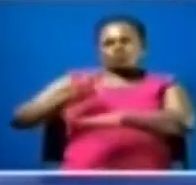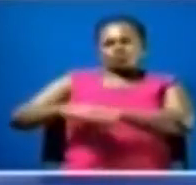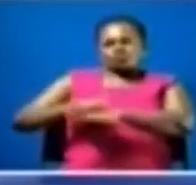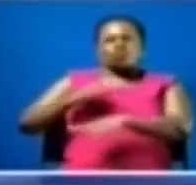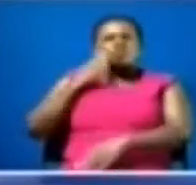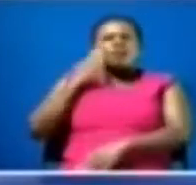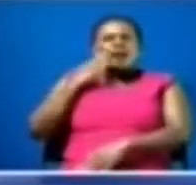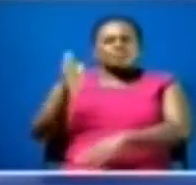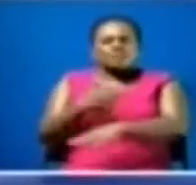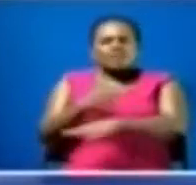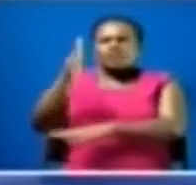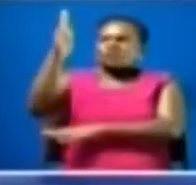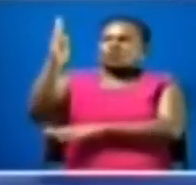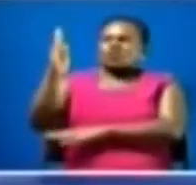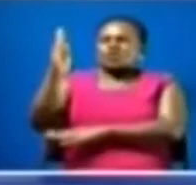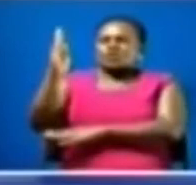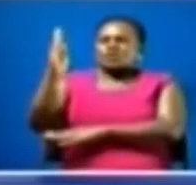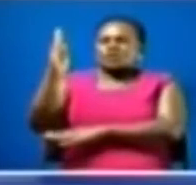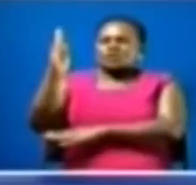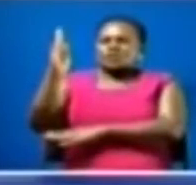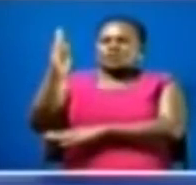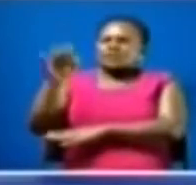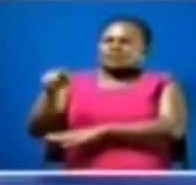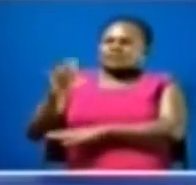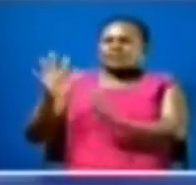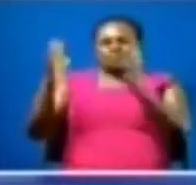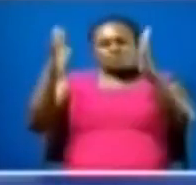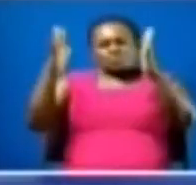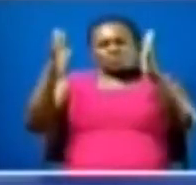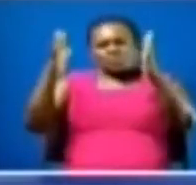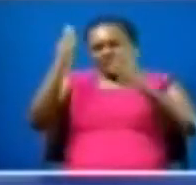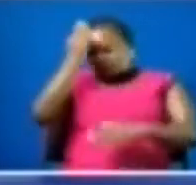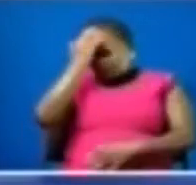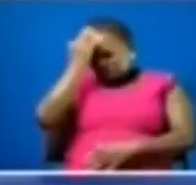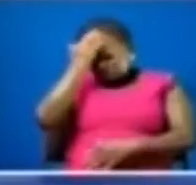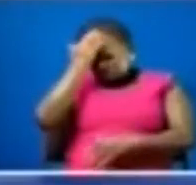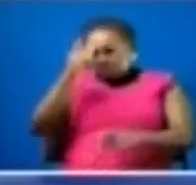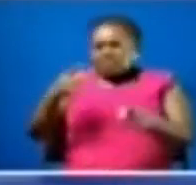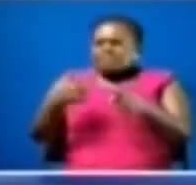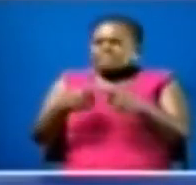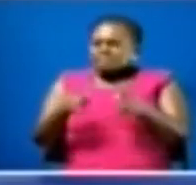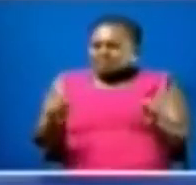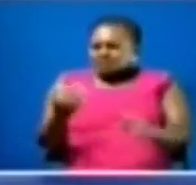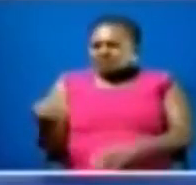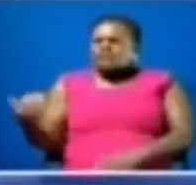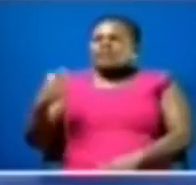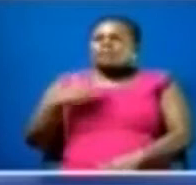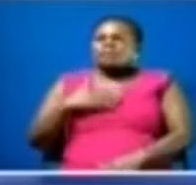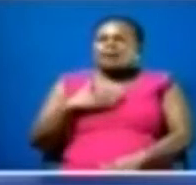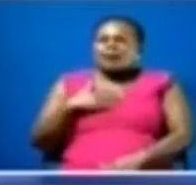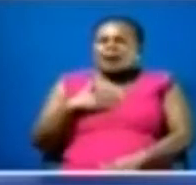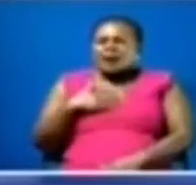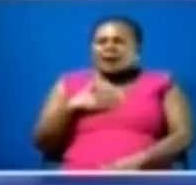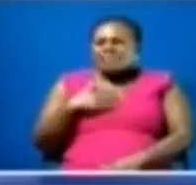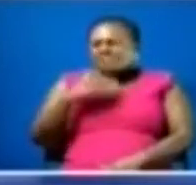something for God, and it's appreciated out there, and it's so humbling, you know. But my kids are very down to